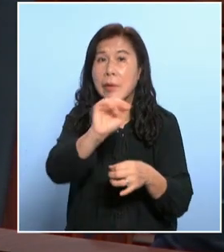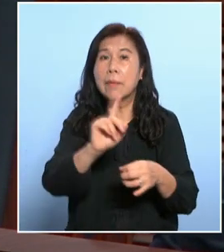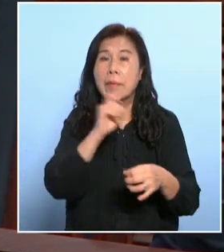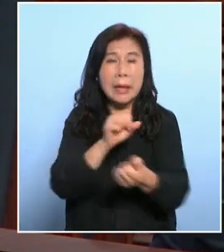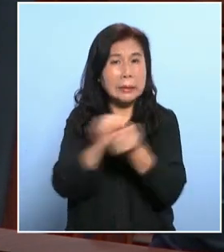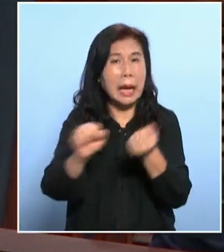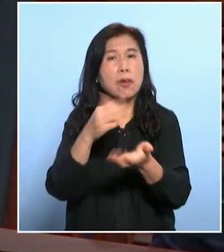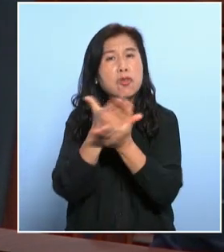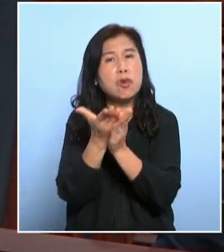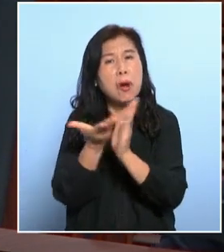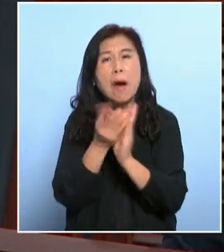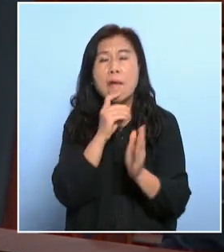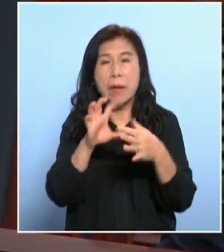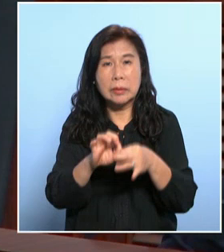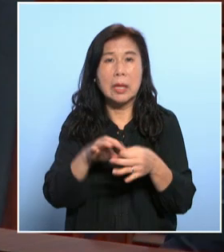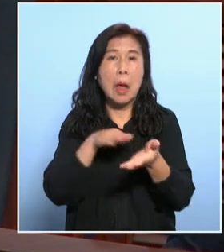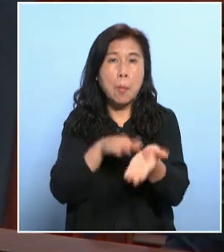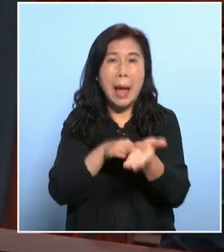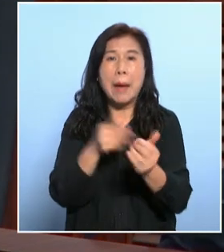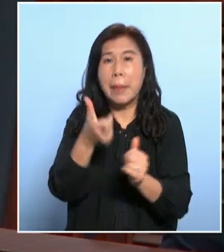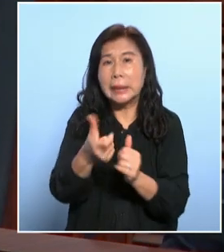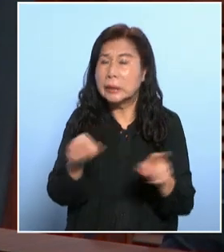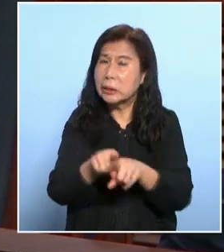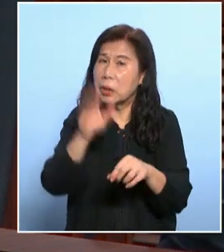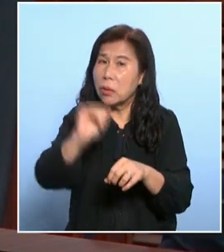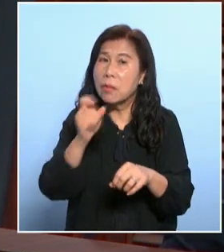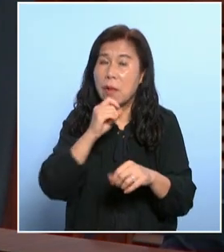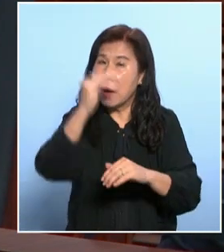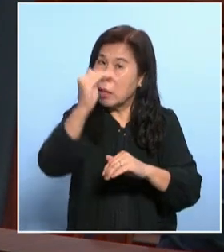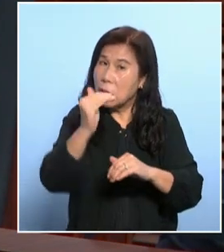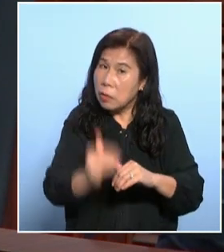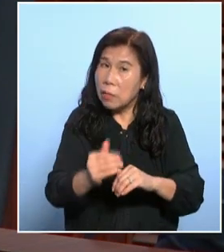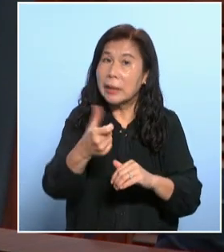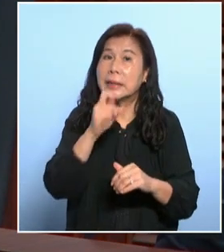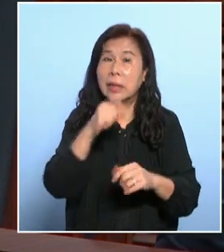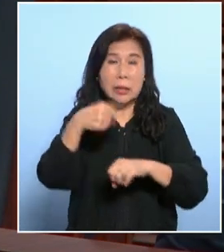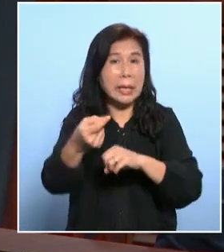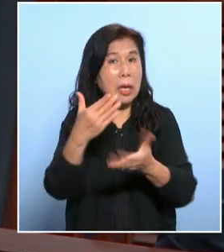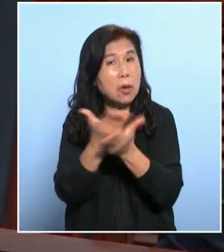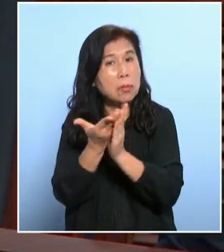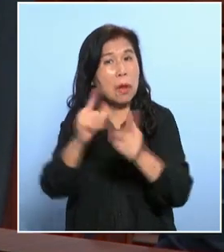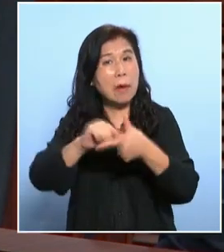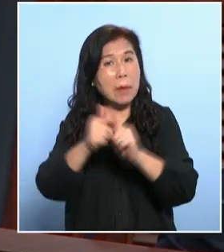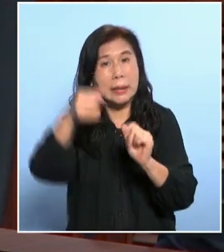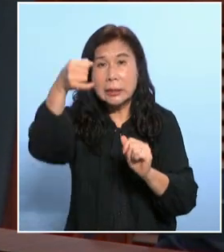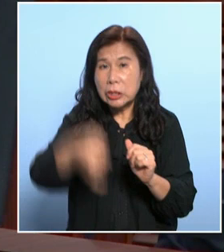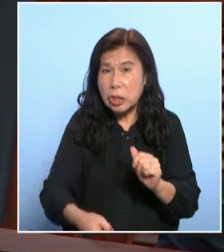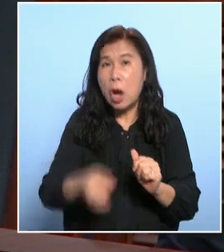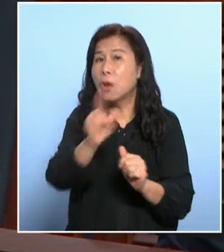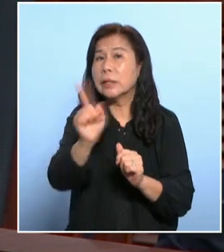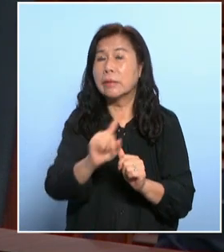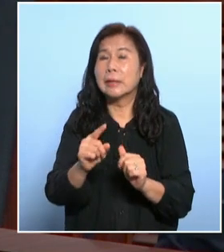So I would like to discuss with the administration as to how we can solve these health service